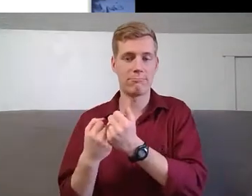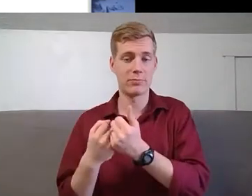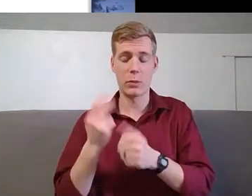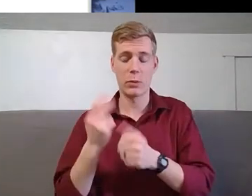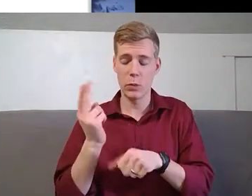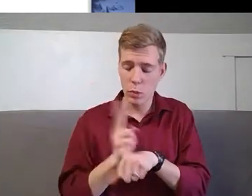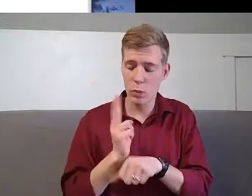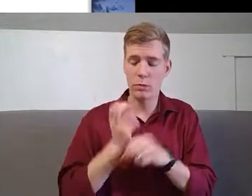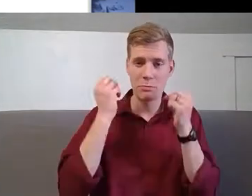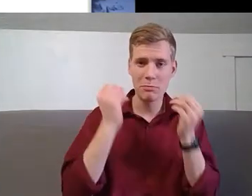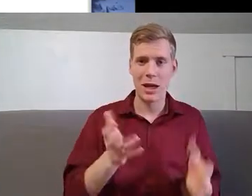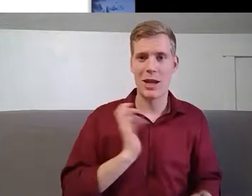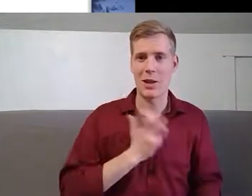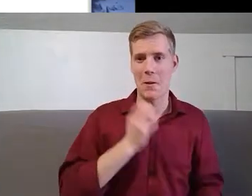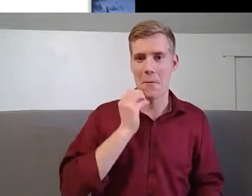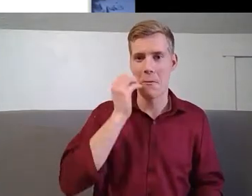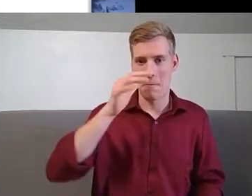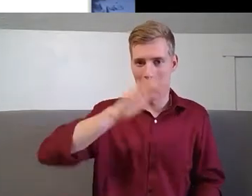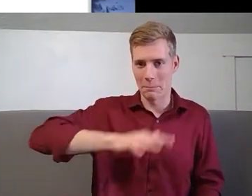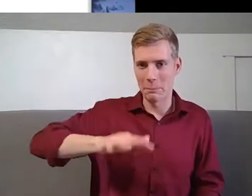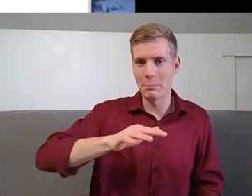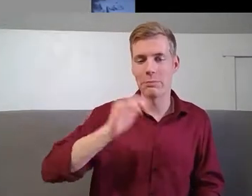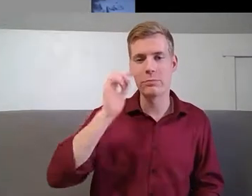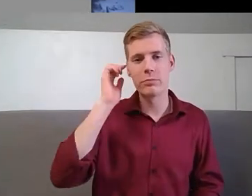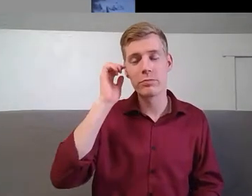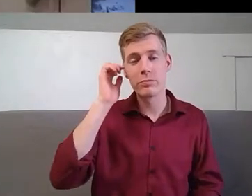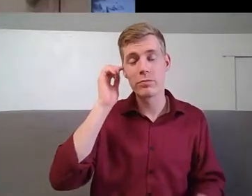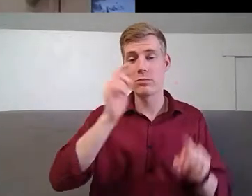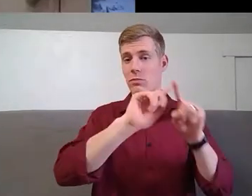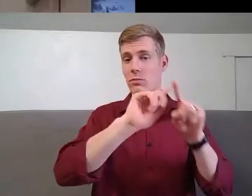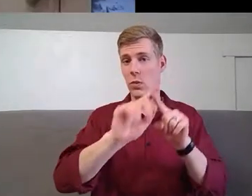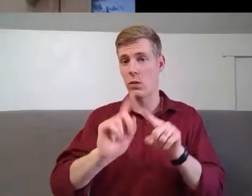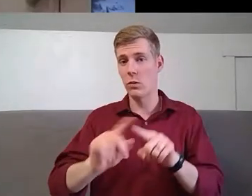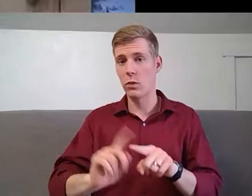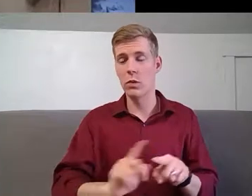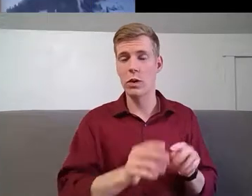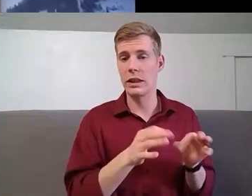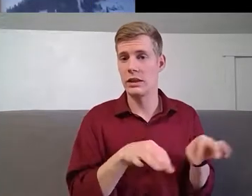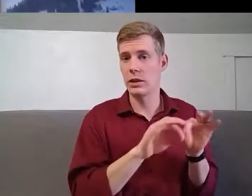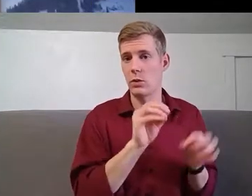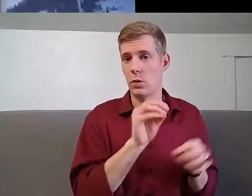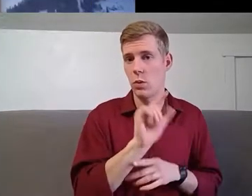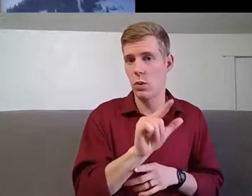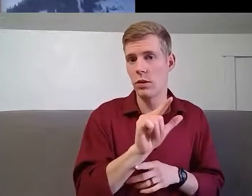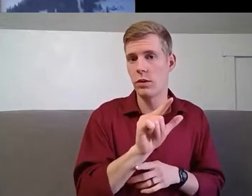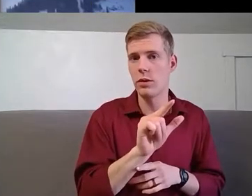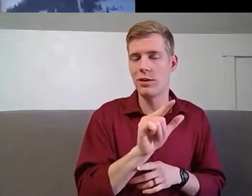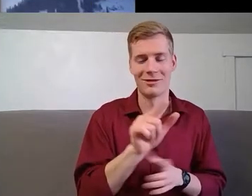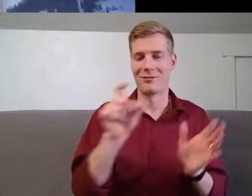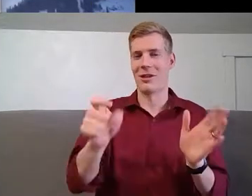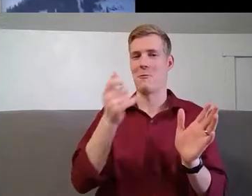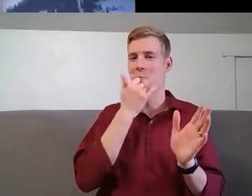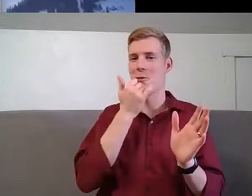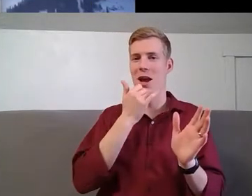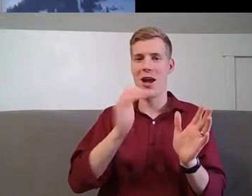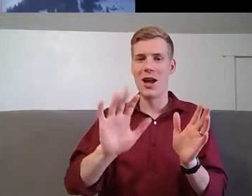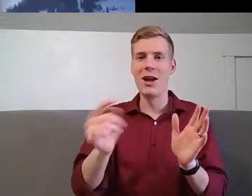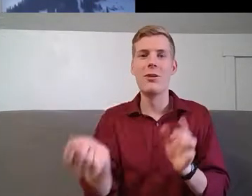our home. And there are several essential oils, and I just clicked the wrong button.